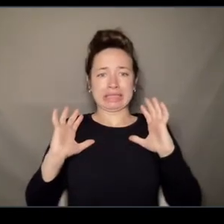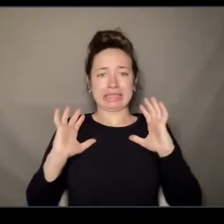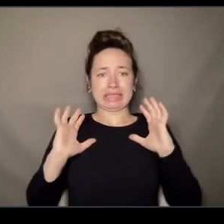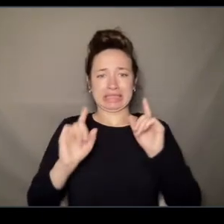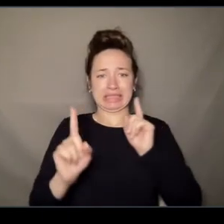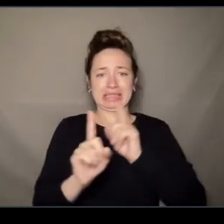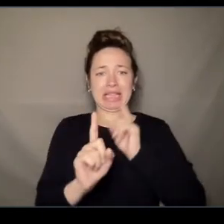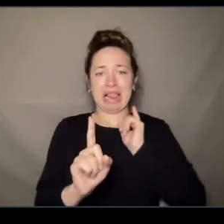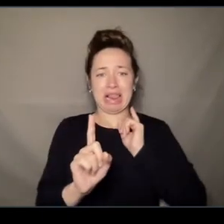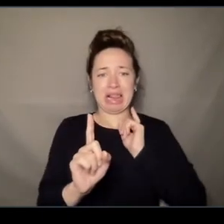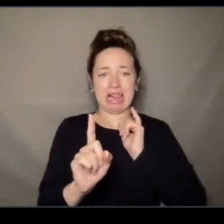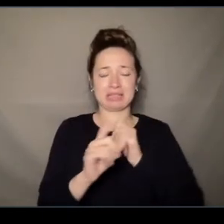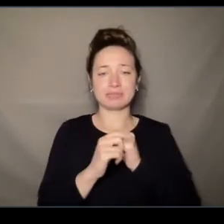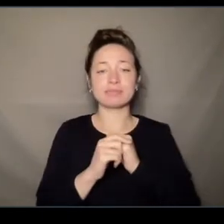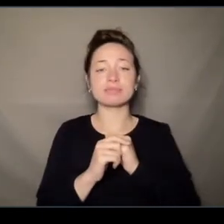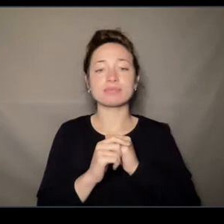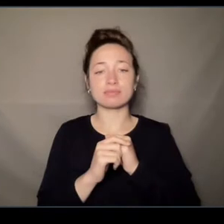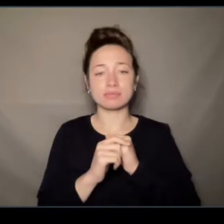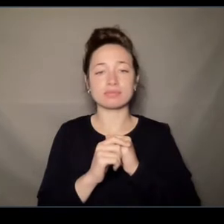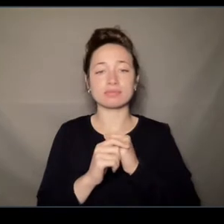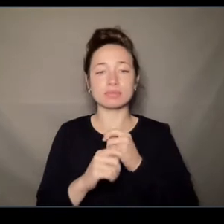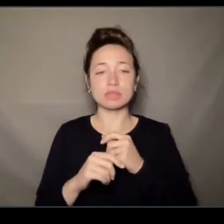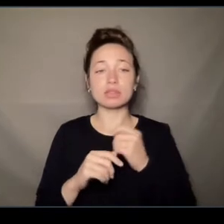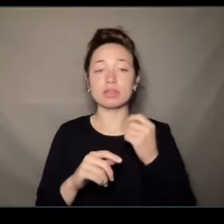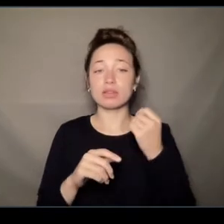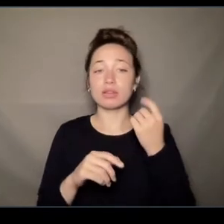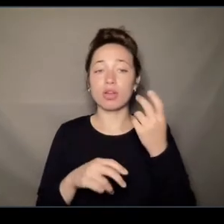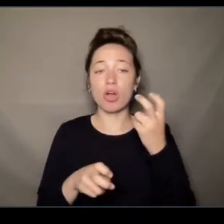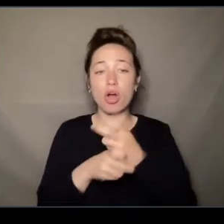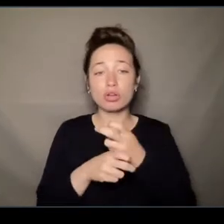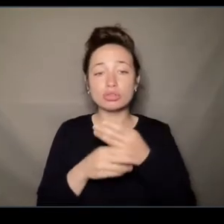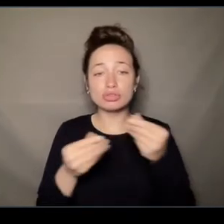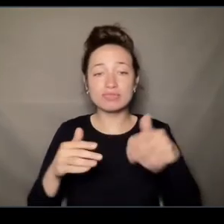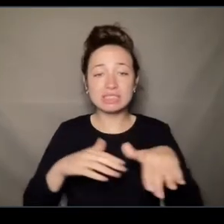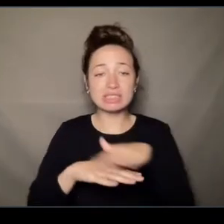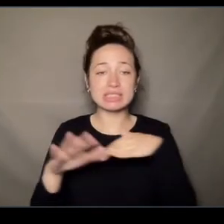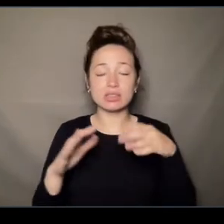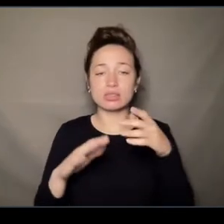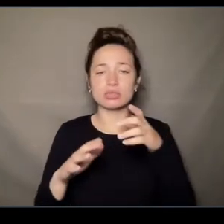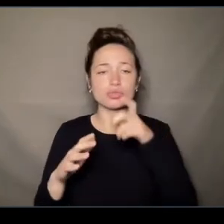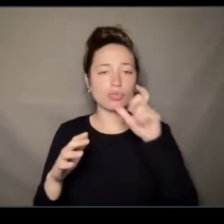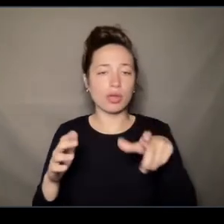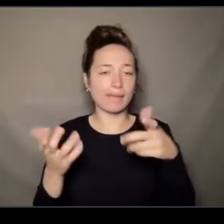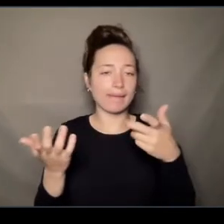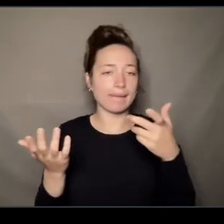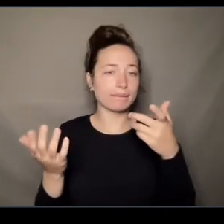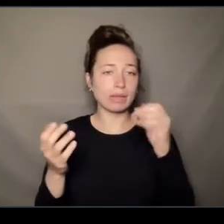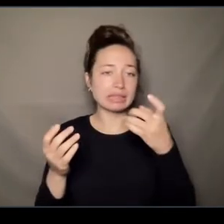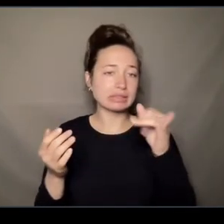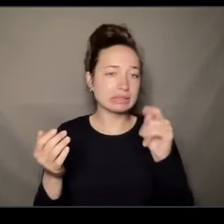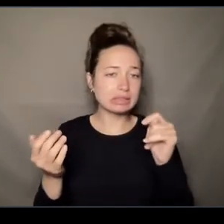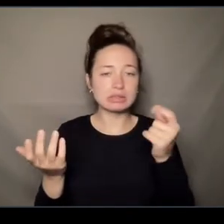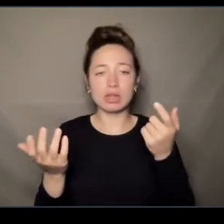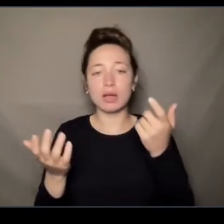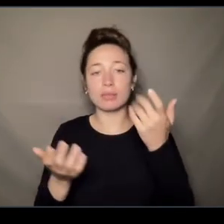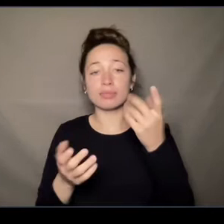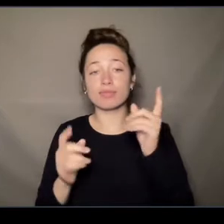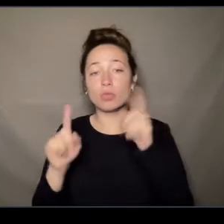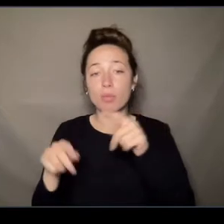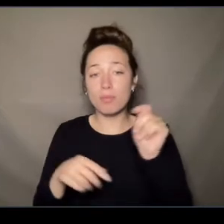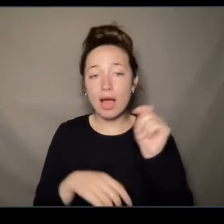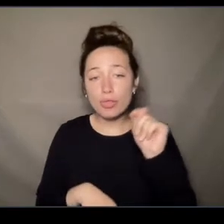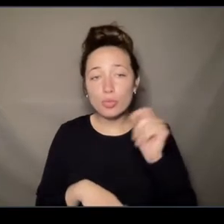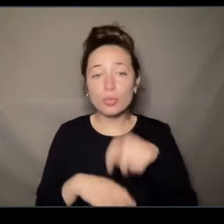don't want to go near someone where they're saying hard surfaces, but I'm also thinking it doesn't have an exit if you go to the bathroom